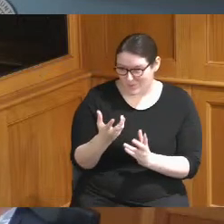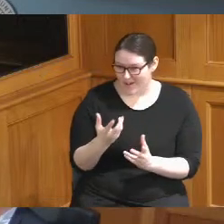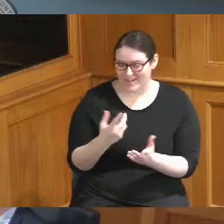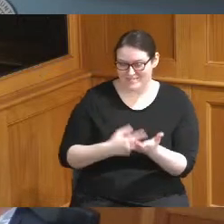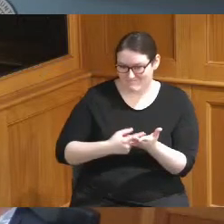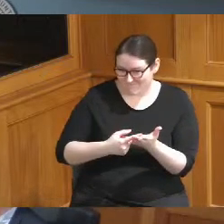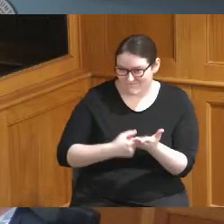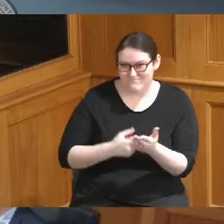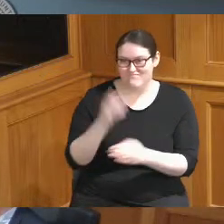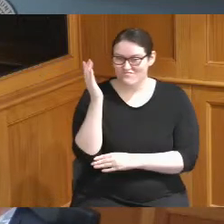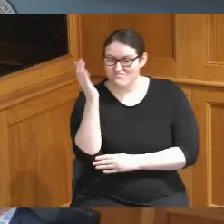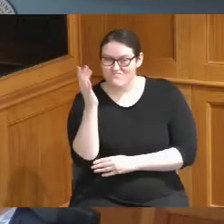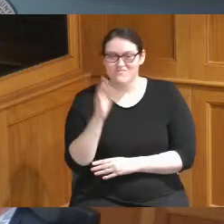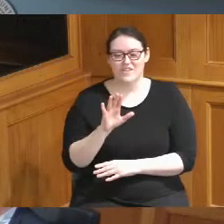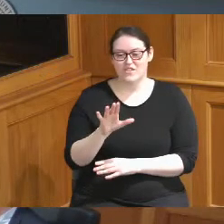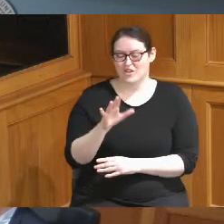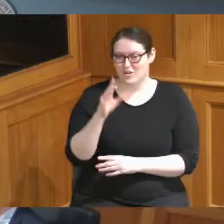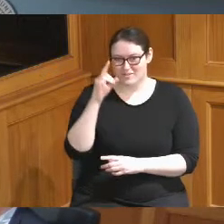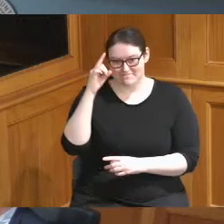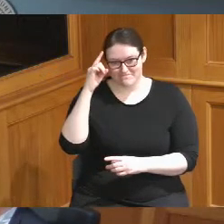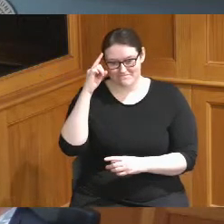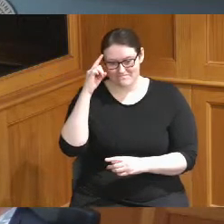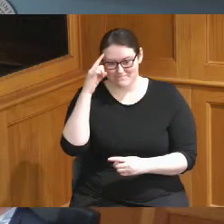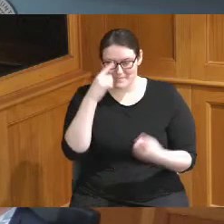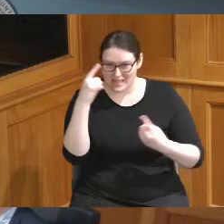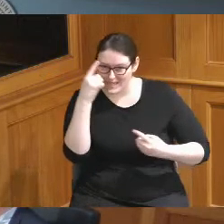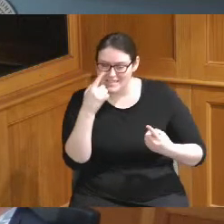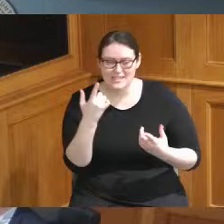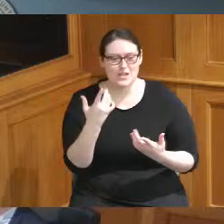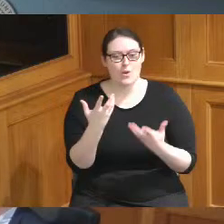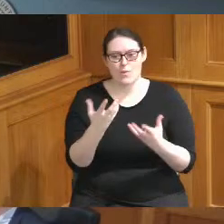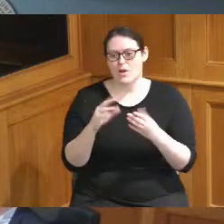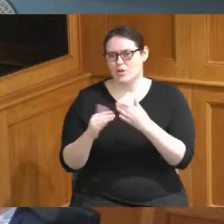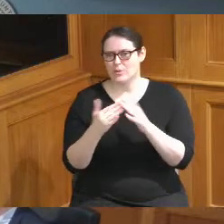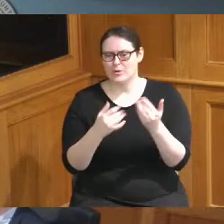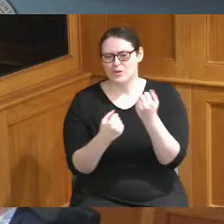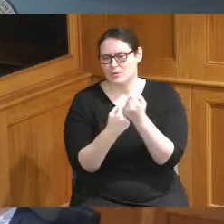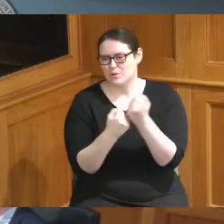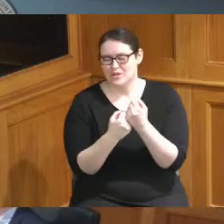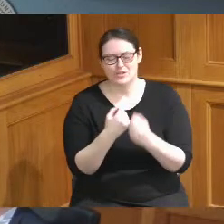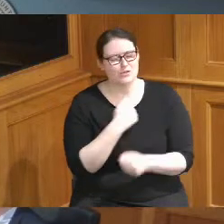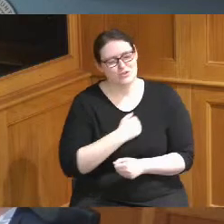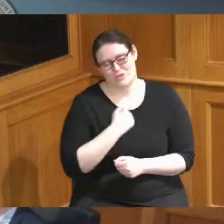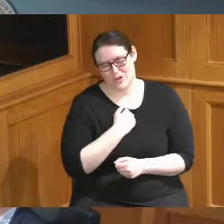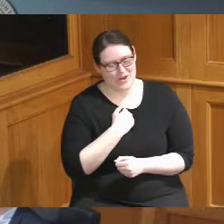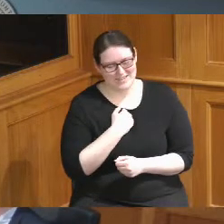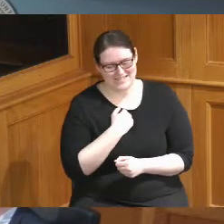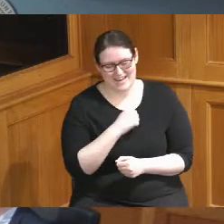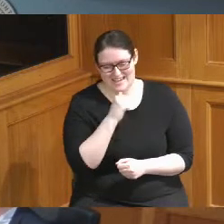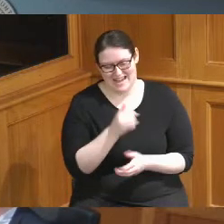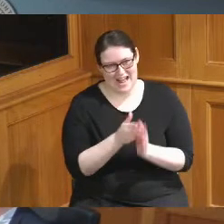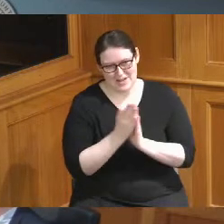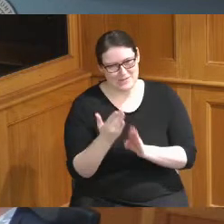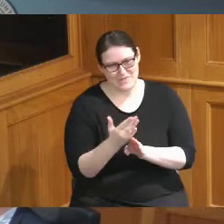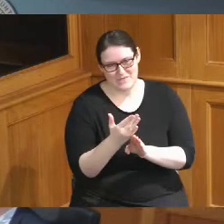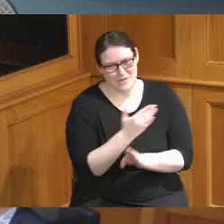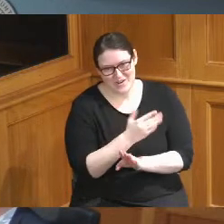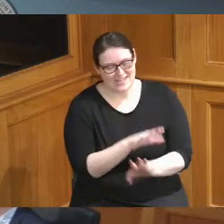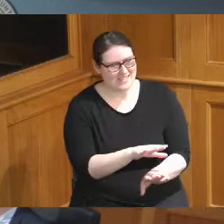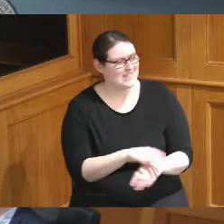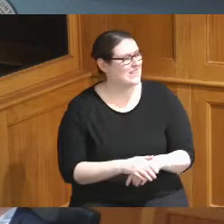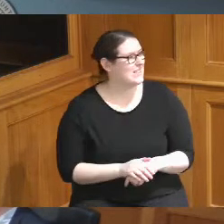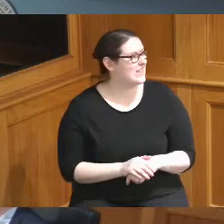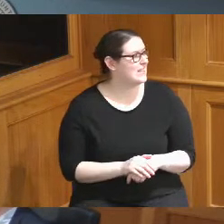input, it's so important that the community supports this. Could you, very briefly, I'm sorry, I should have asked you before we just had that last motion.